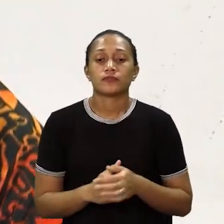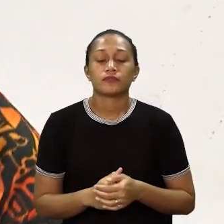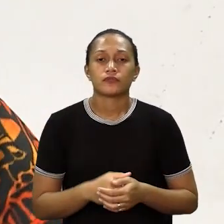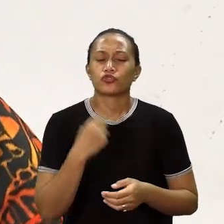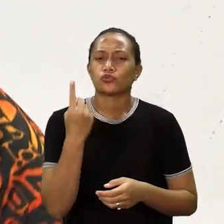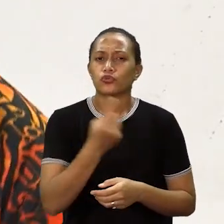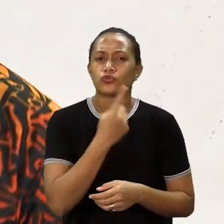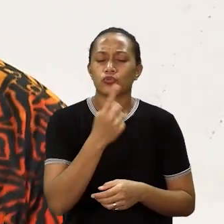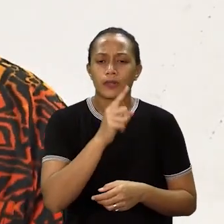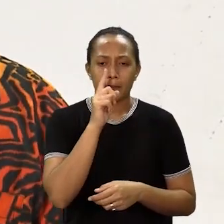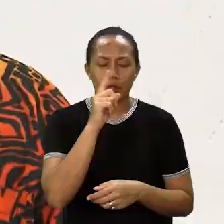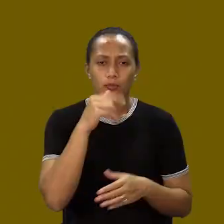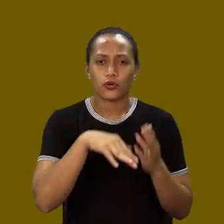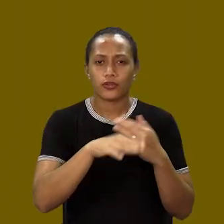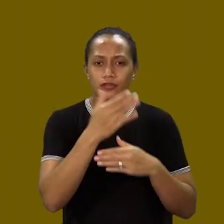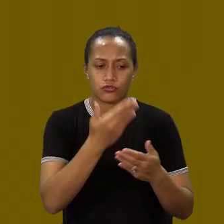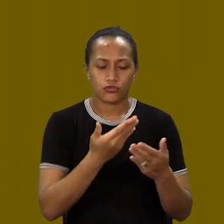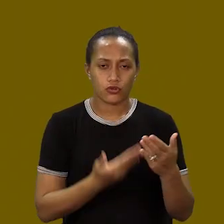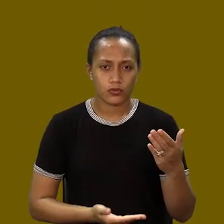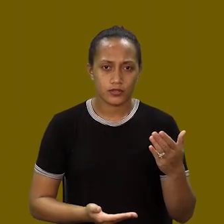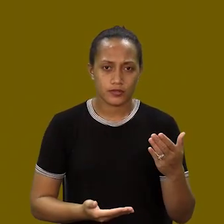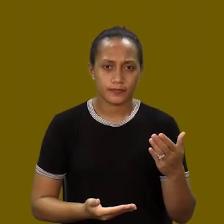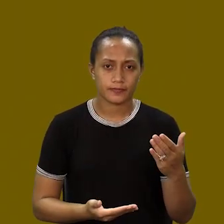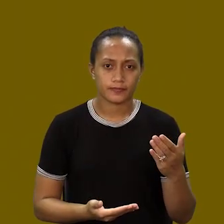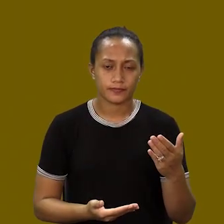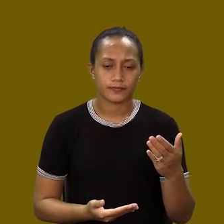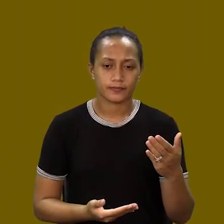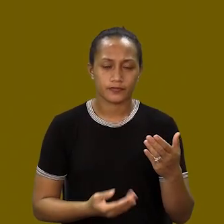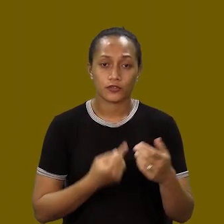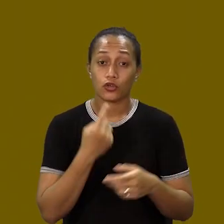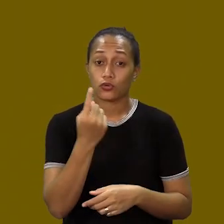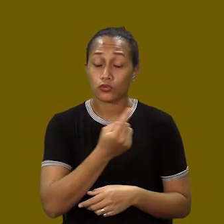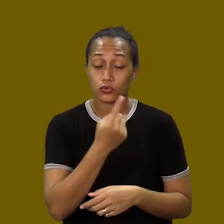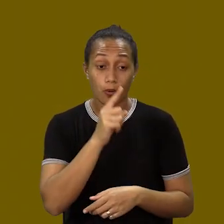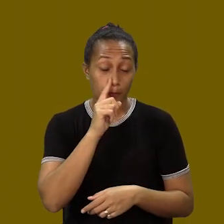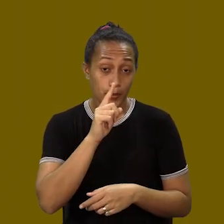The first one is, who are the people in the story?